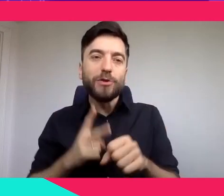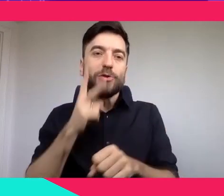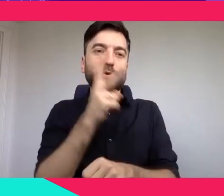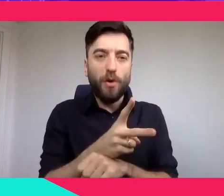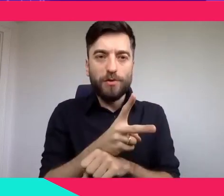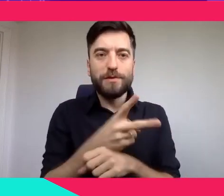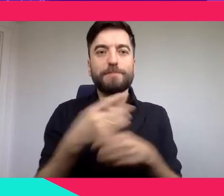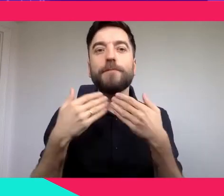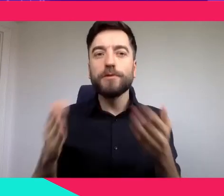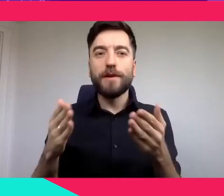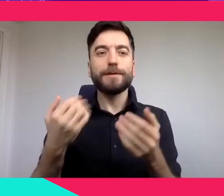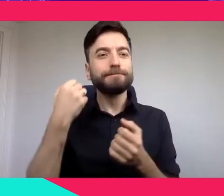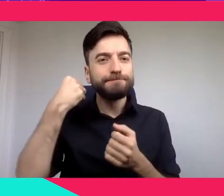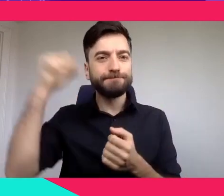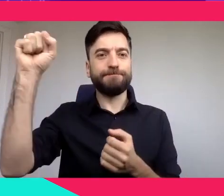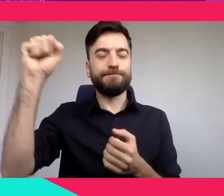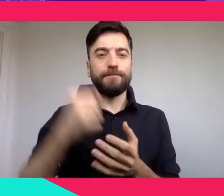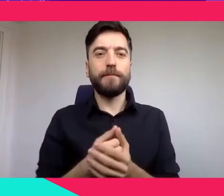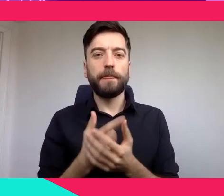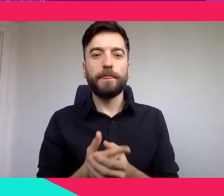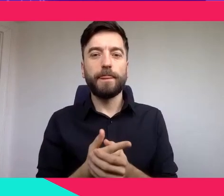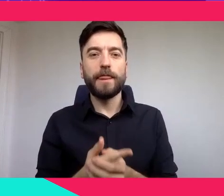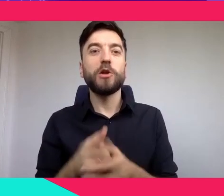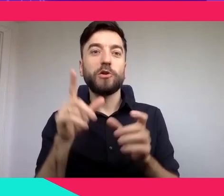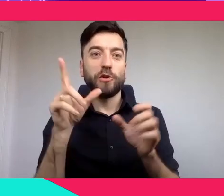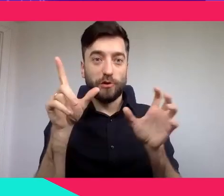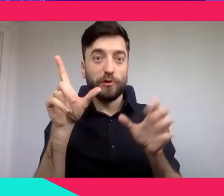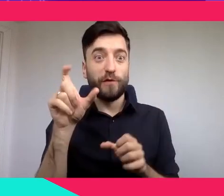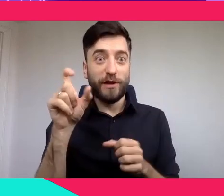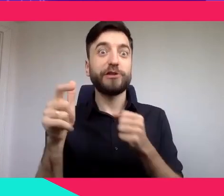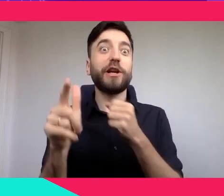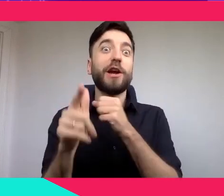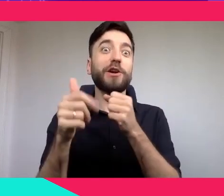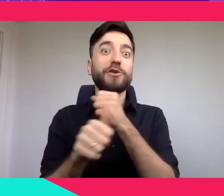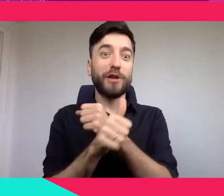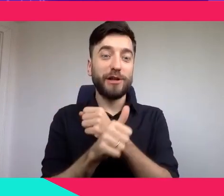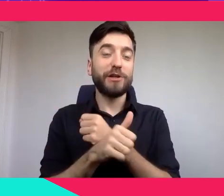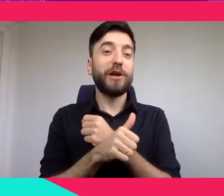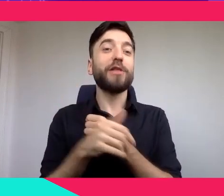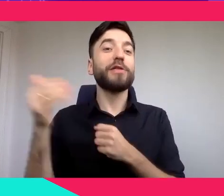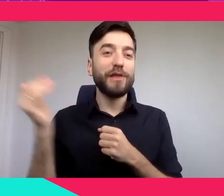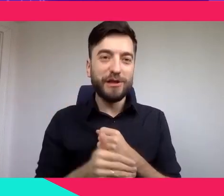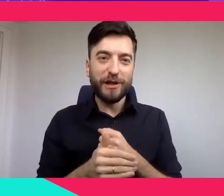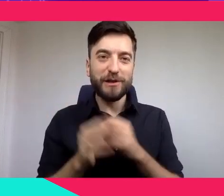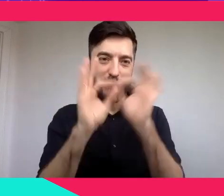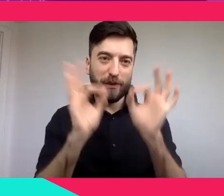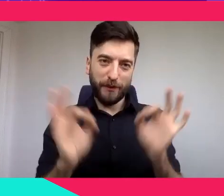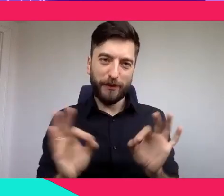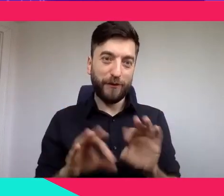250,000 artworks. Okay, to be honest, we haven't digitized everything yet, but there's close to 100,000 works here.